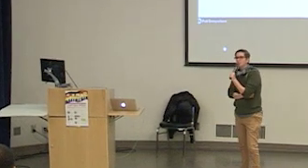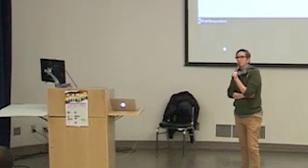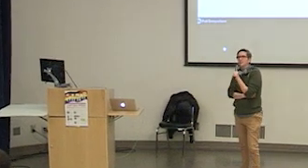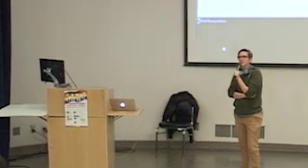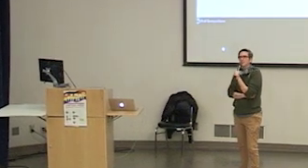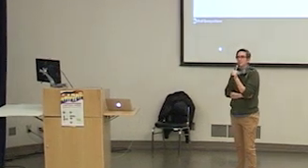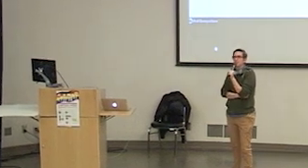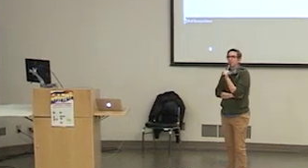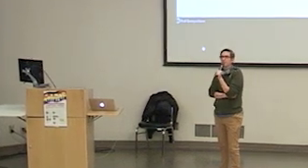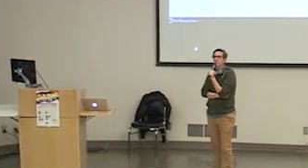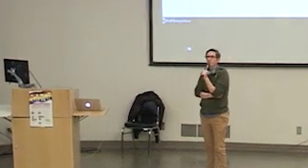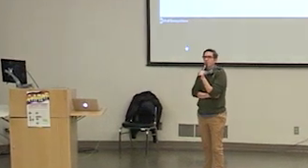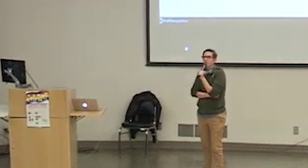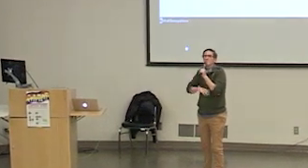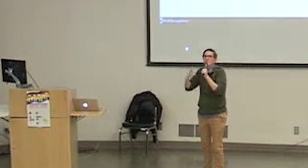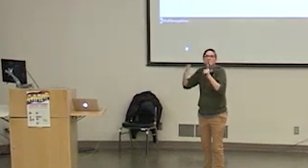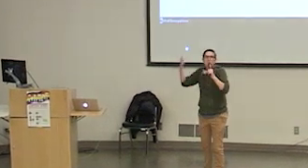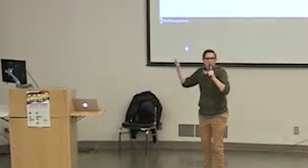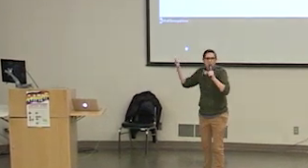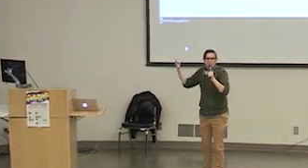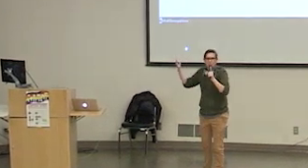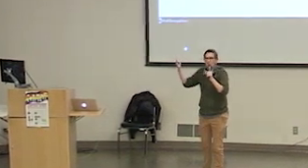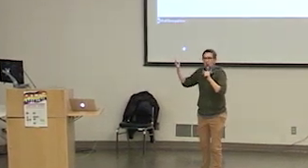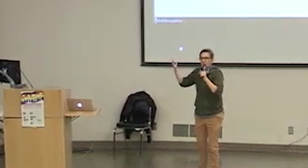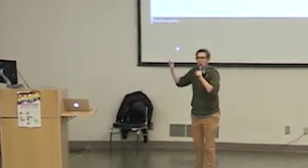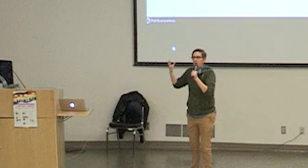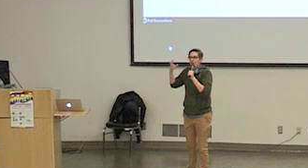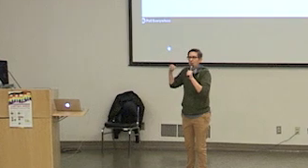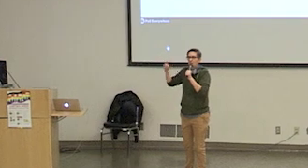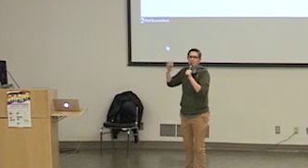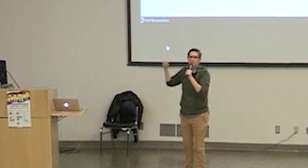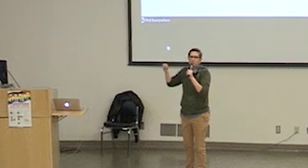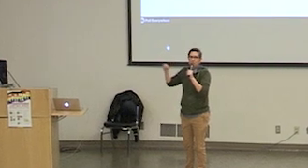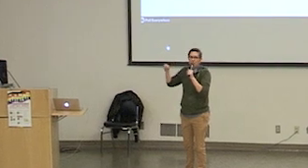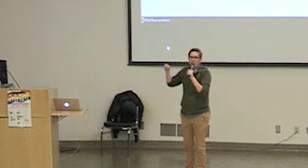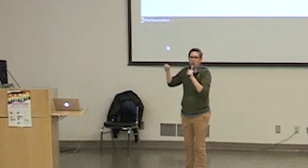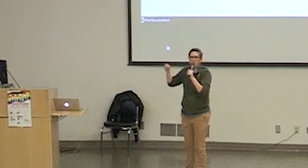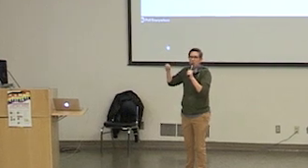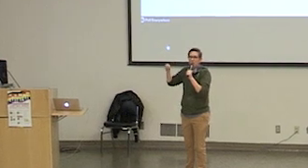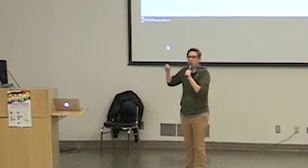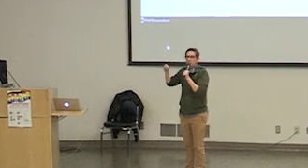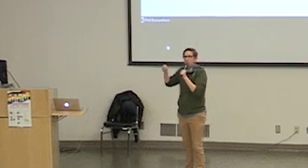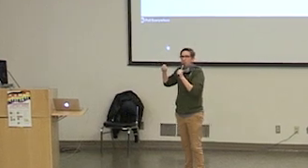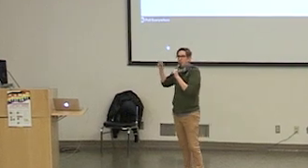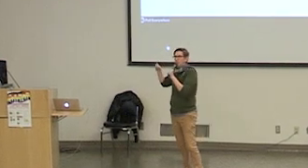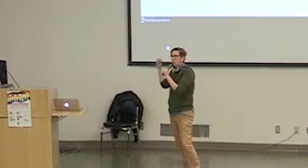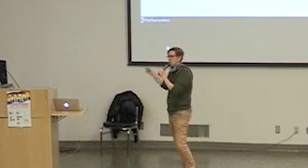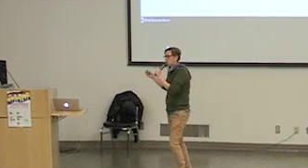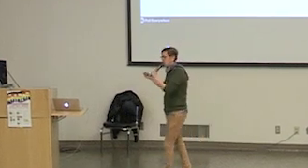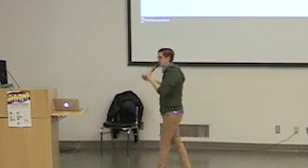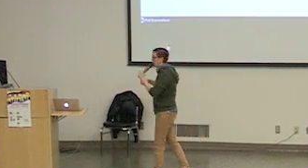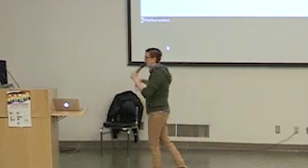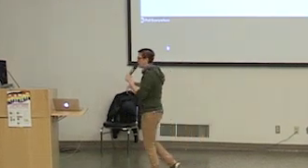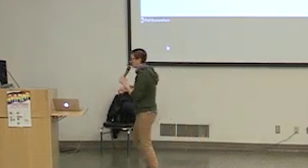around critiques of not critiquing the existence of these things, right? But how do we have a critical lens to how whiteness